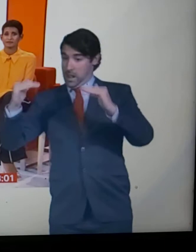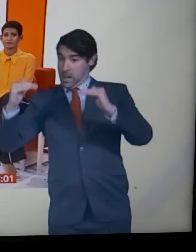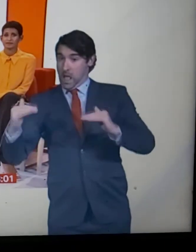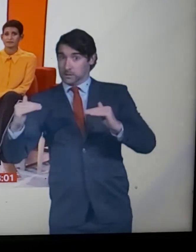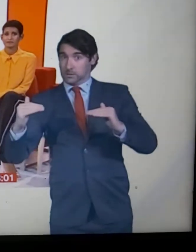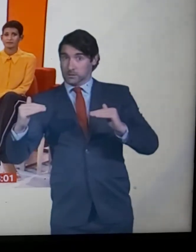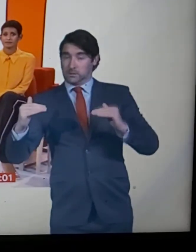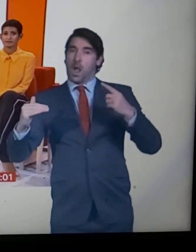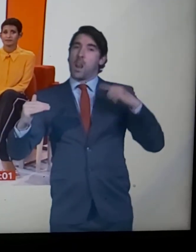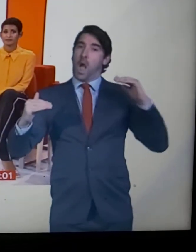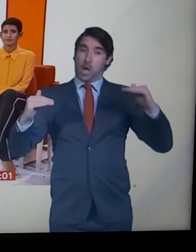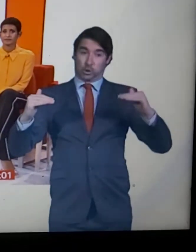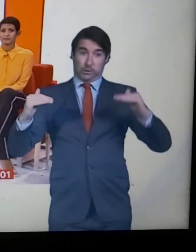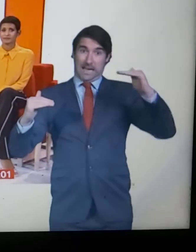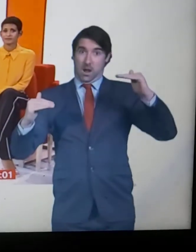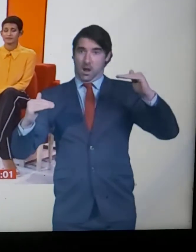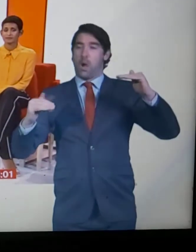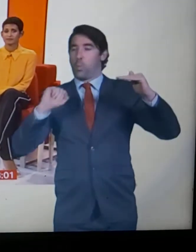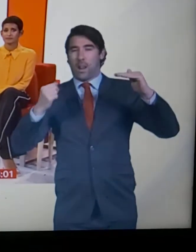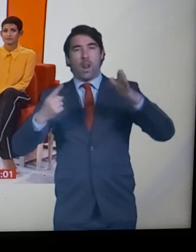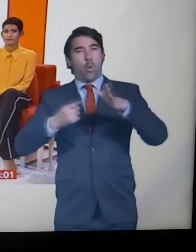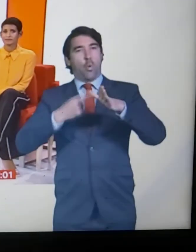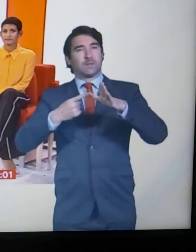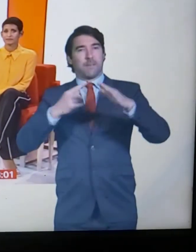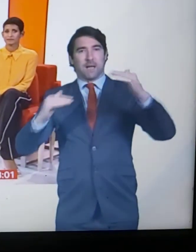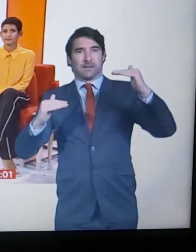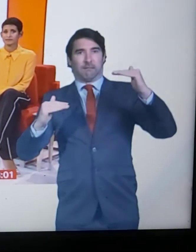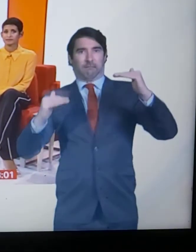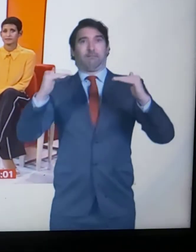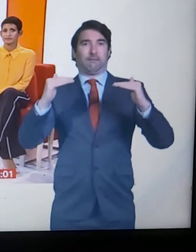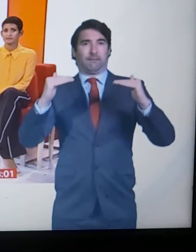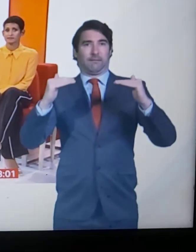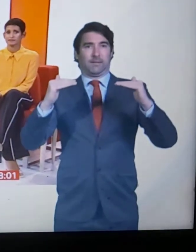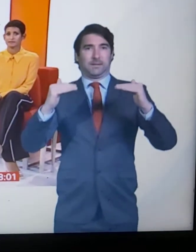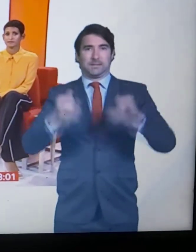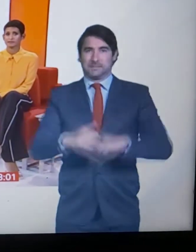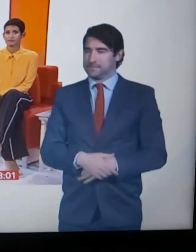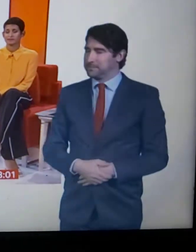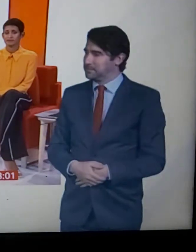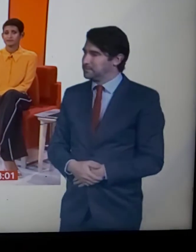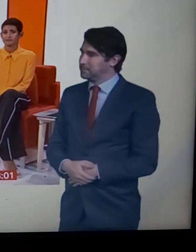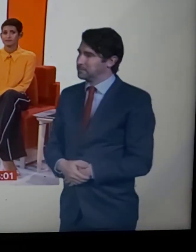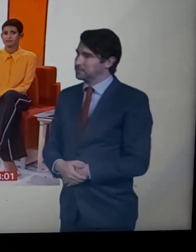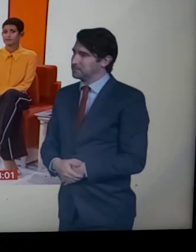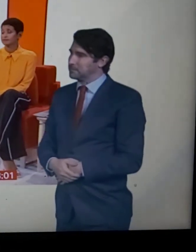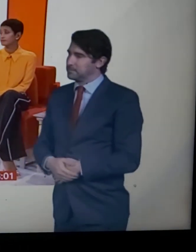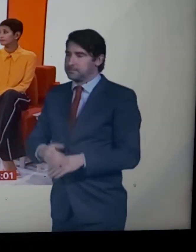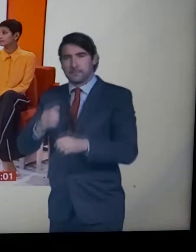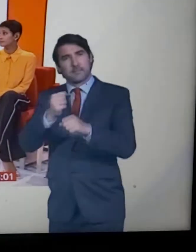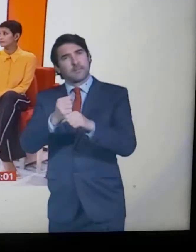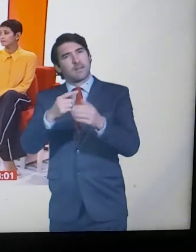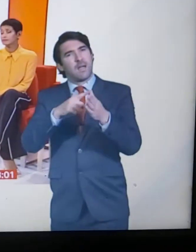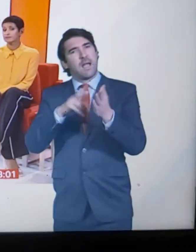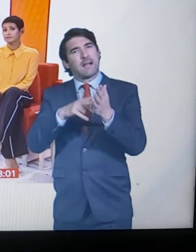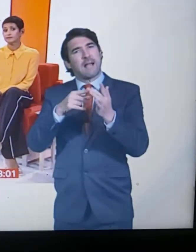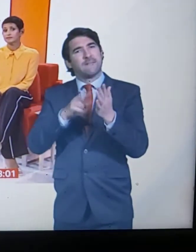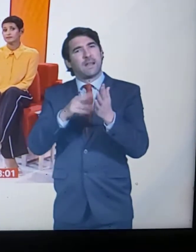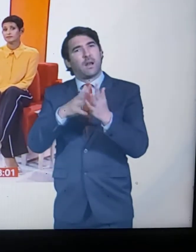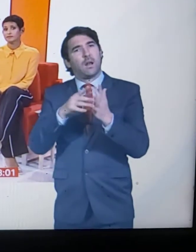Education Secretary, Gavin Williamson, who said the vast majority of students will be awarded the grade their teachers predicted,